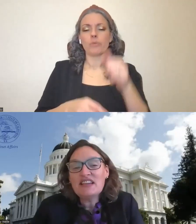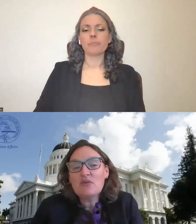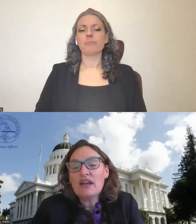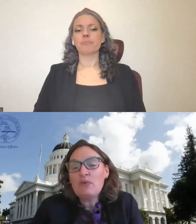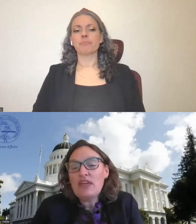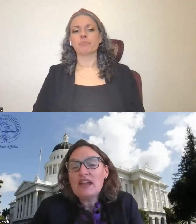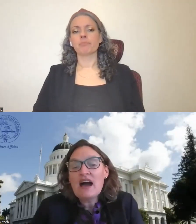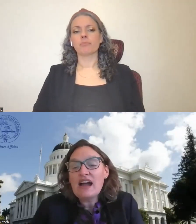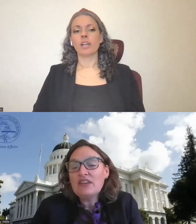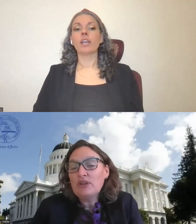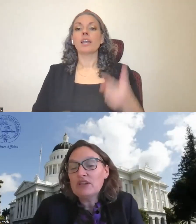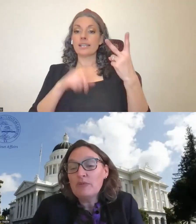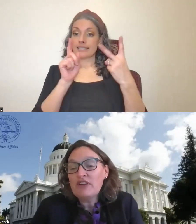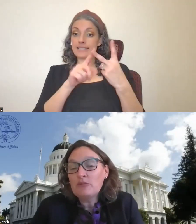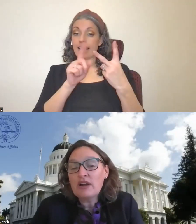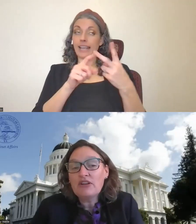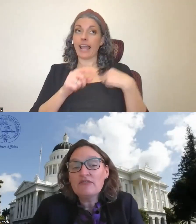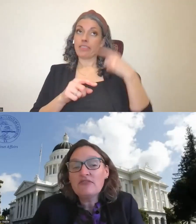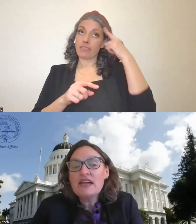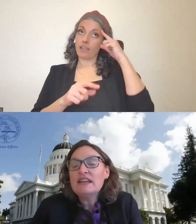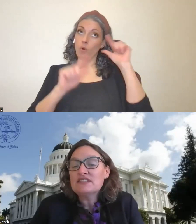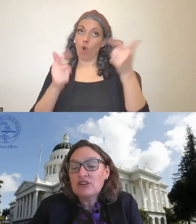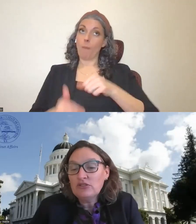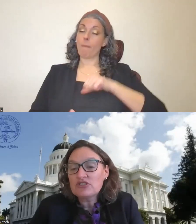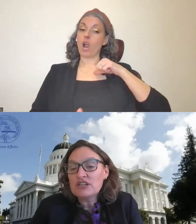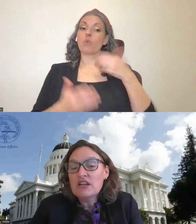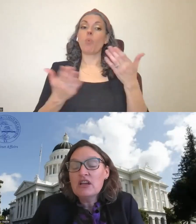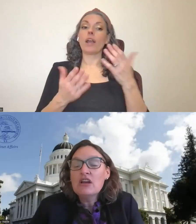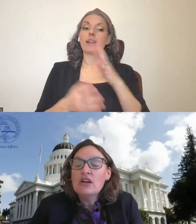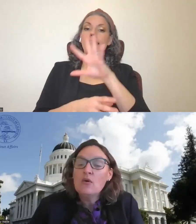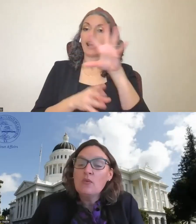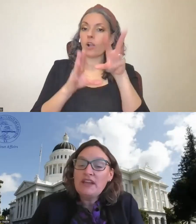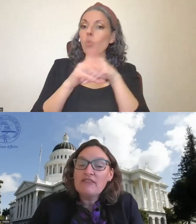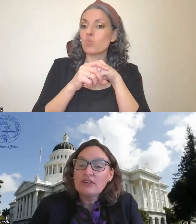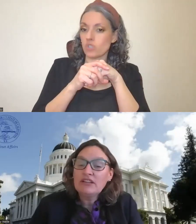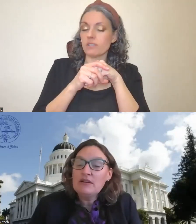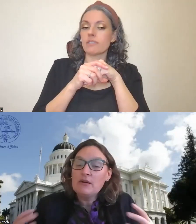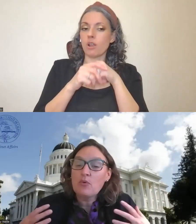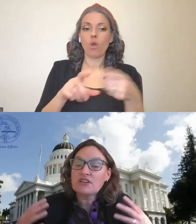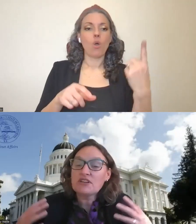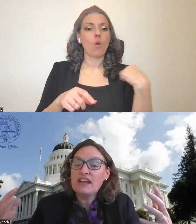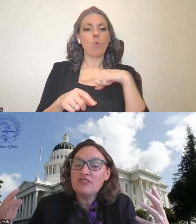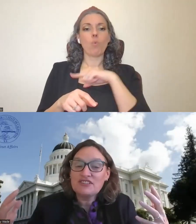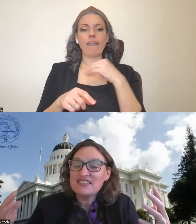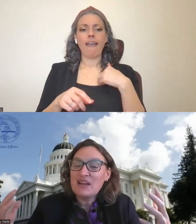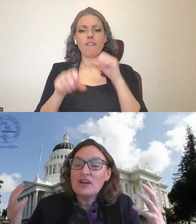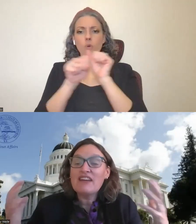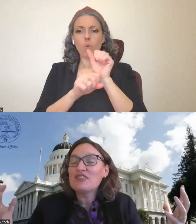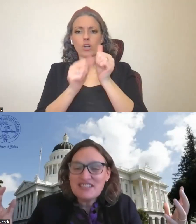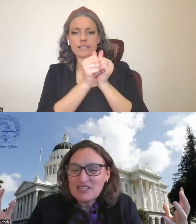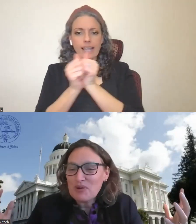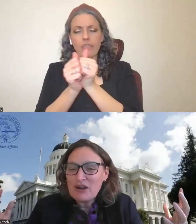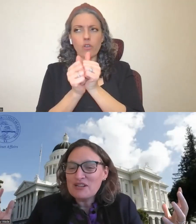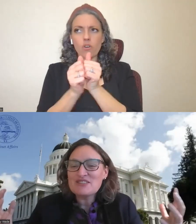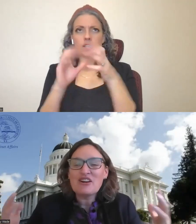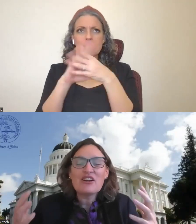second takeaway that I think we can all be very proud of is inclusion. We have really worked together to say, whatever the